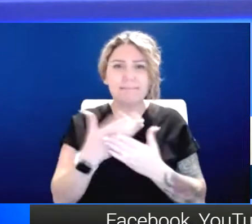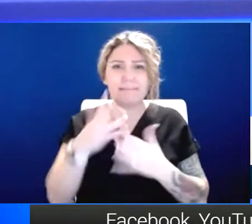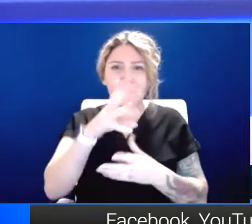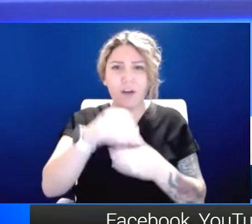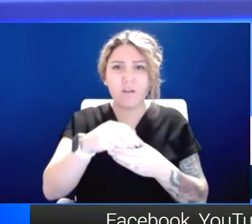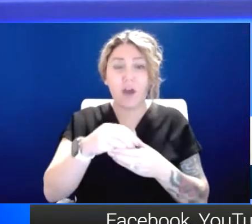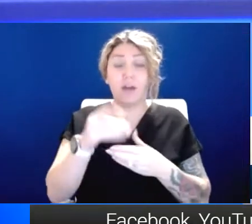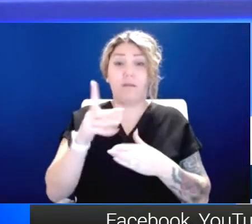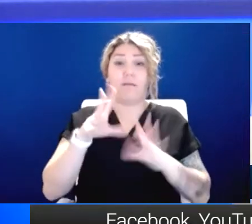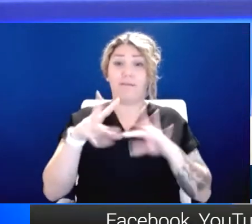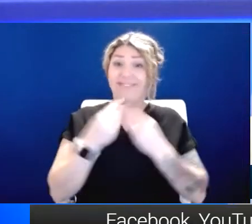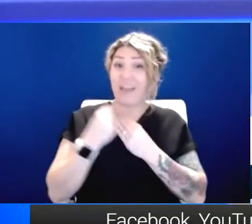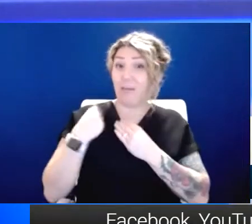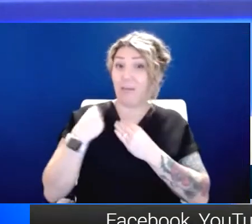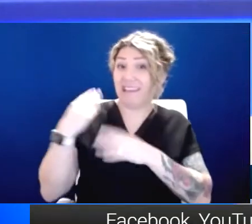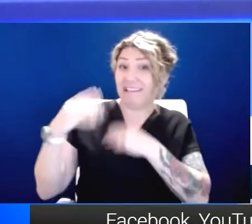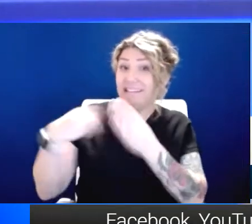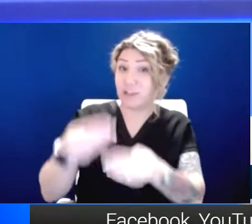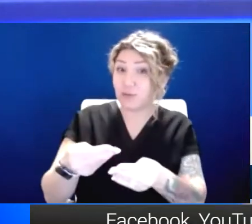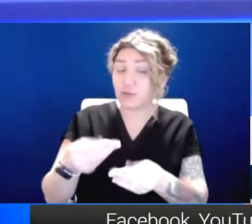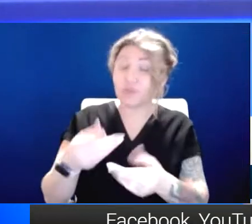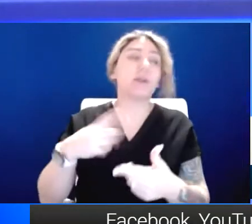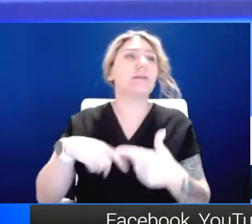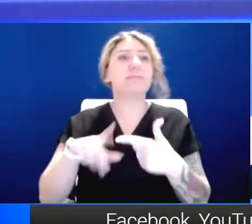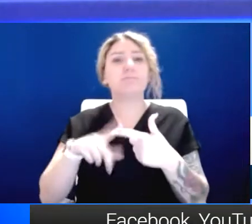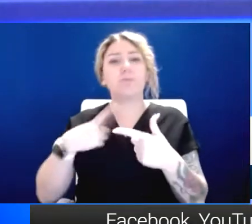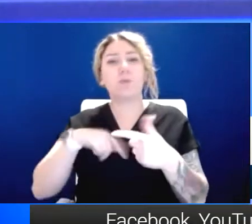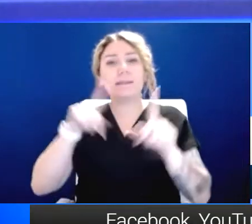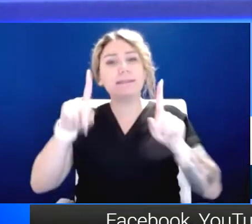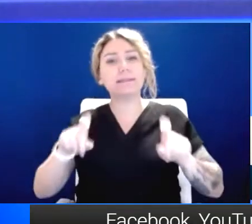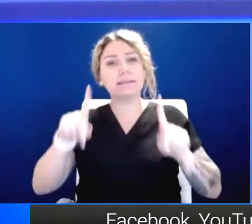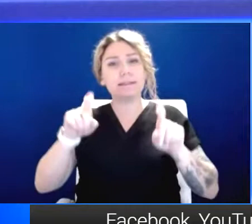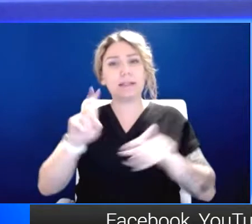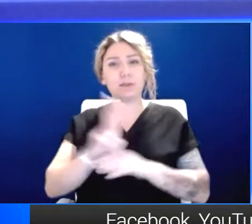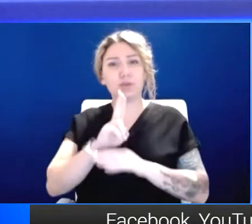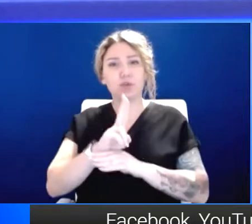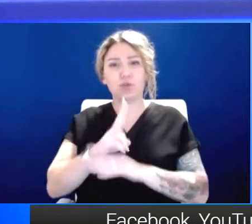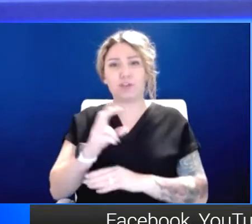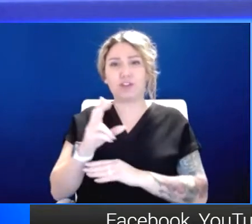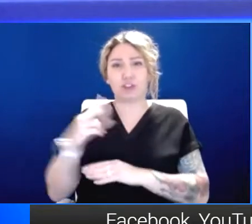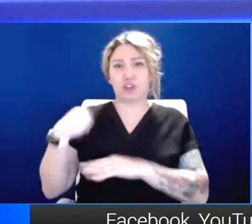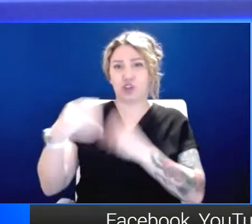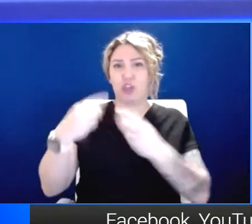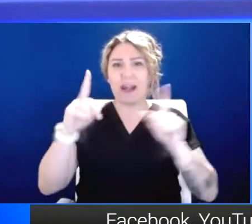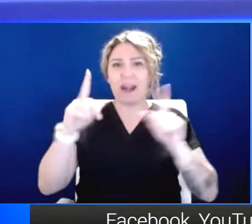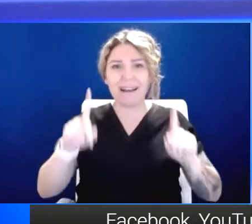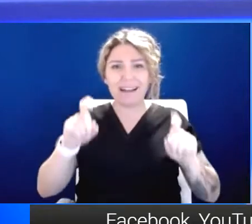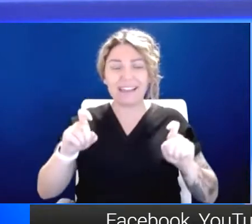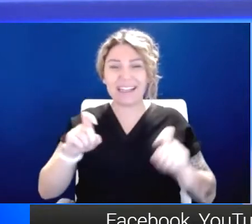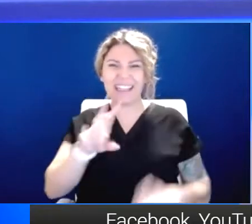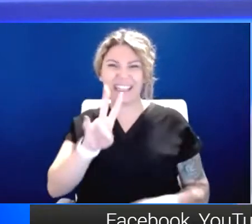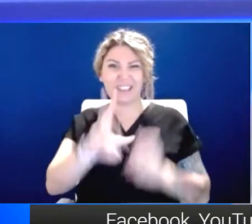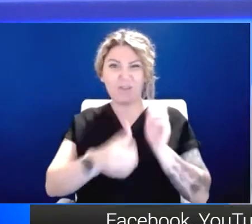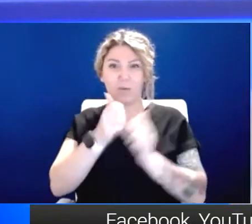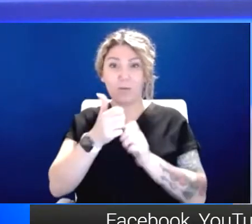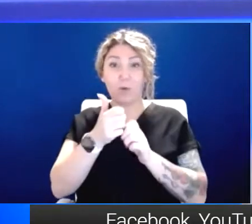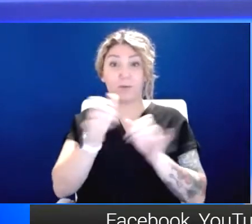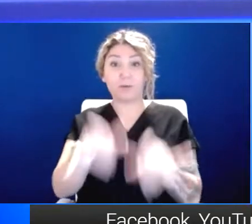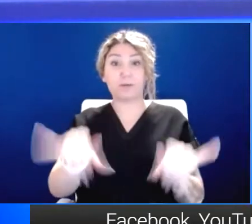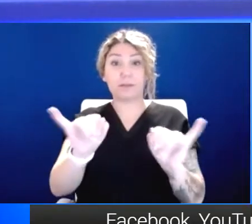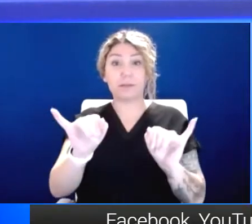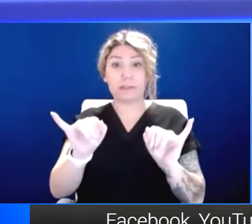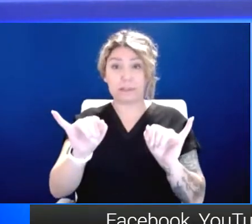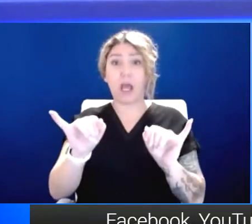of Parkinson's? We test our patients using genetic tests and looking at the 7 most common genes, and we find about